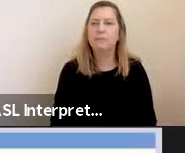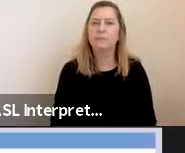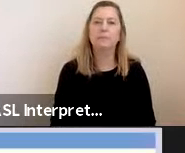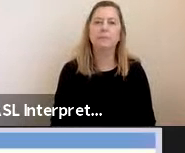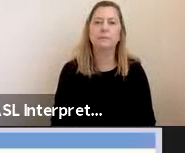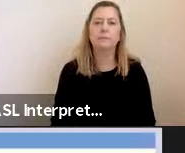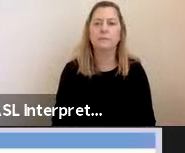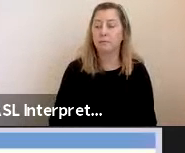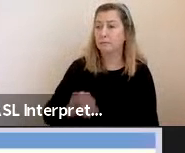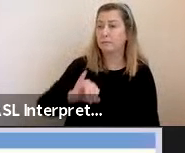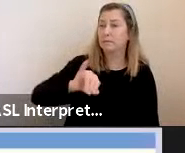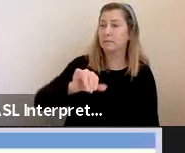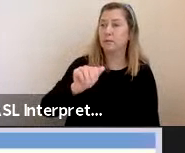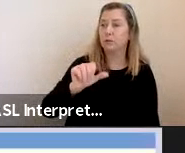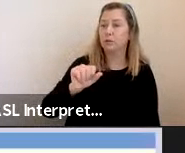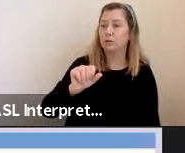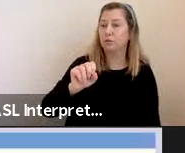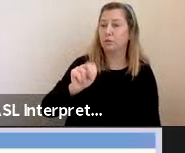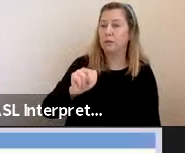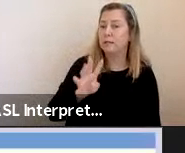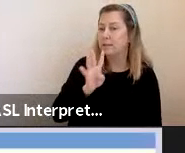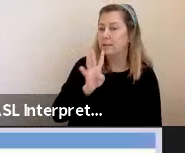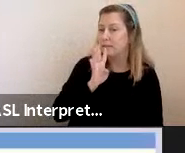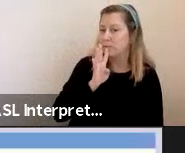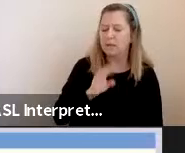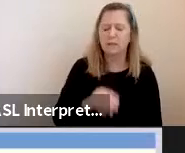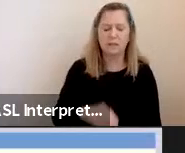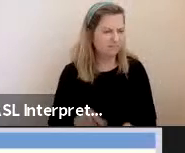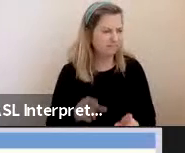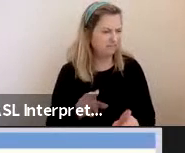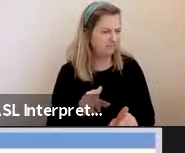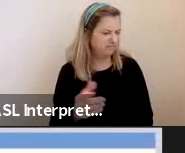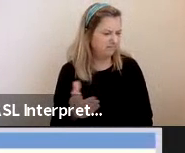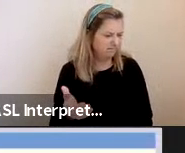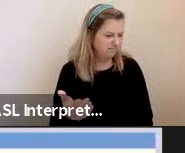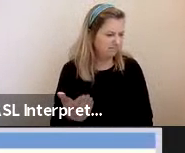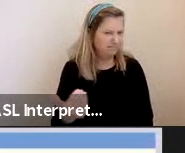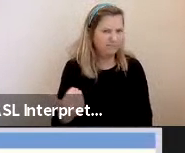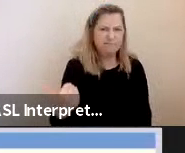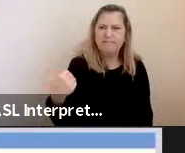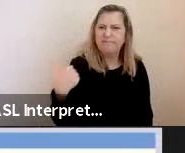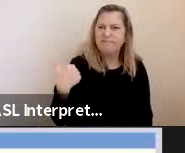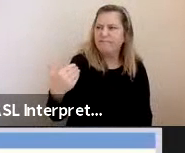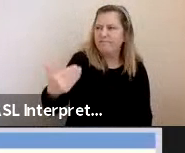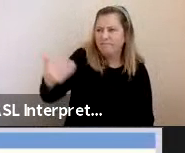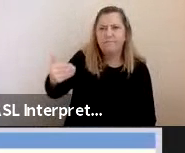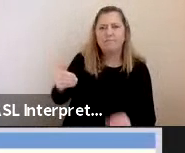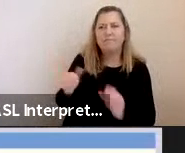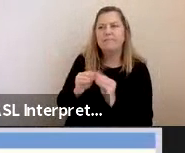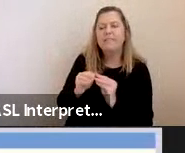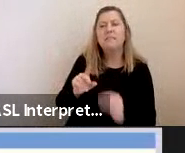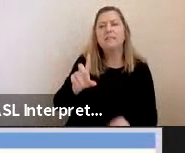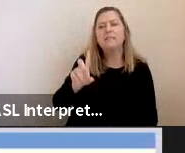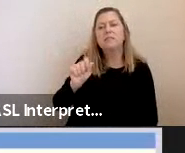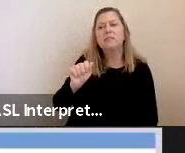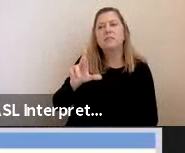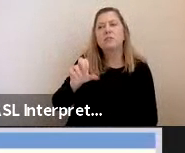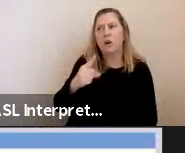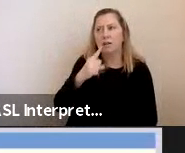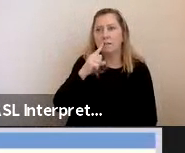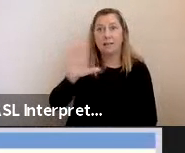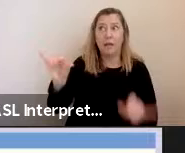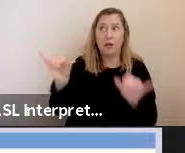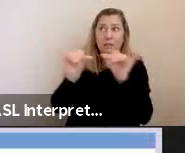This is Jason. Also, we had discussed in one of our meetings, DARS was updating their system and was working